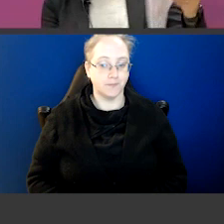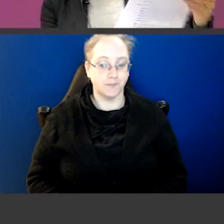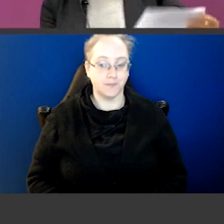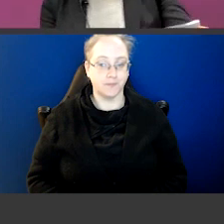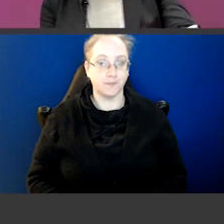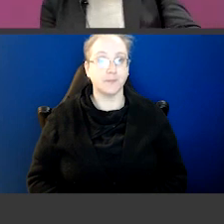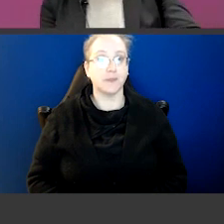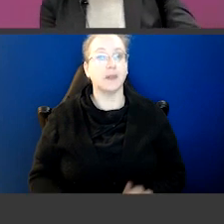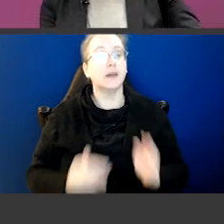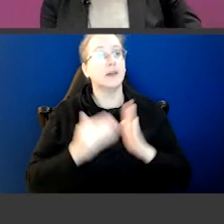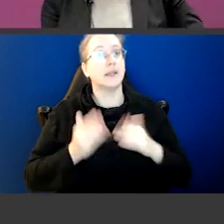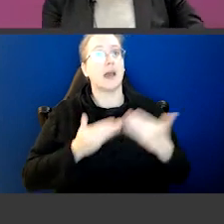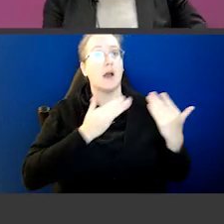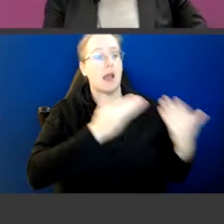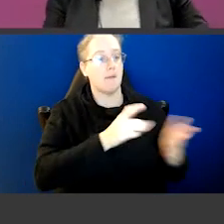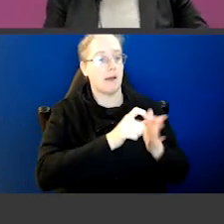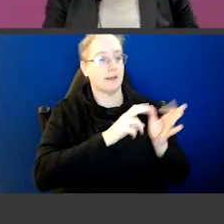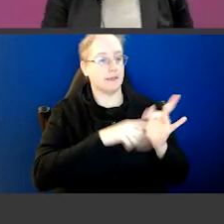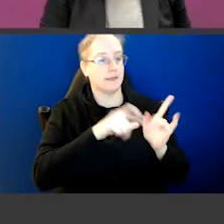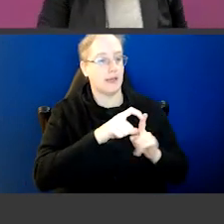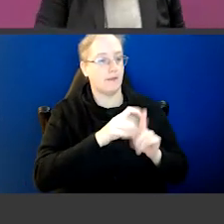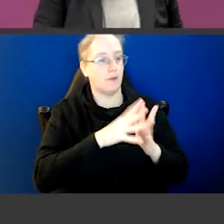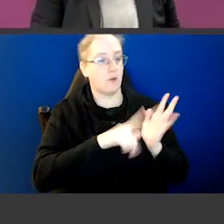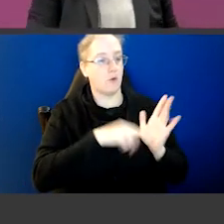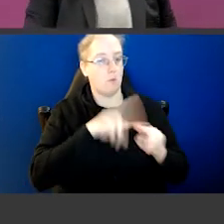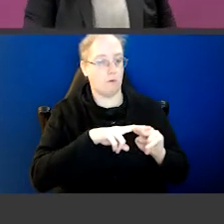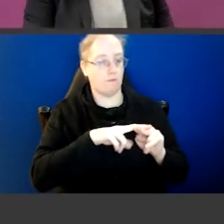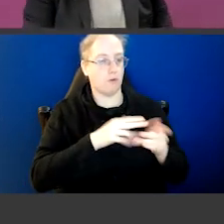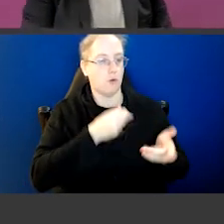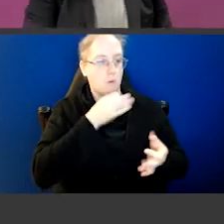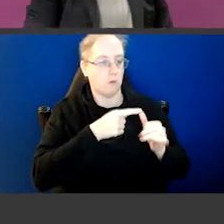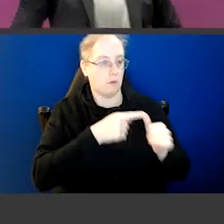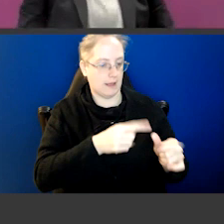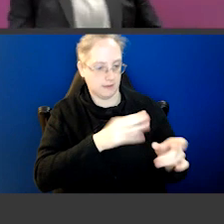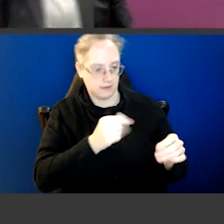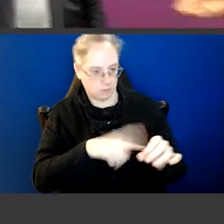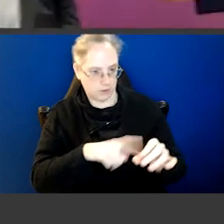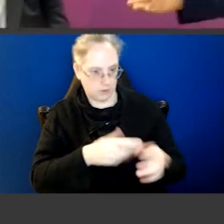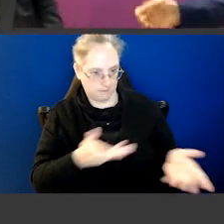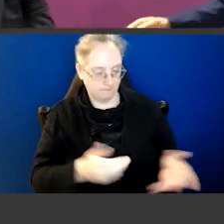I will now hand back to David Wolf, who will take some questions.